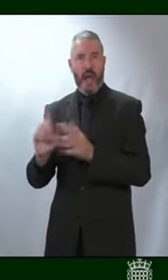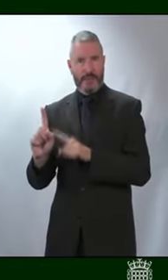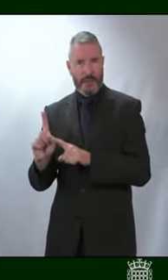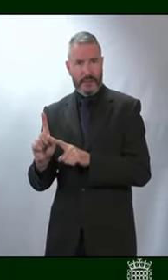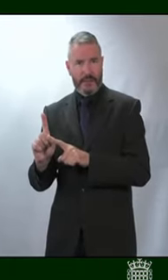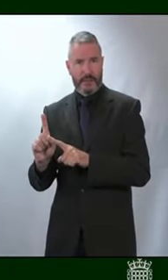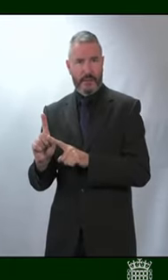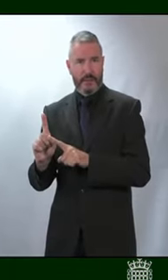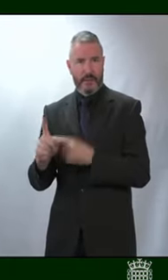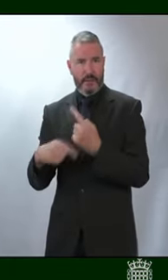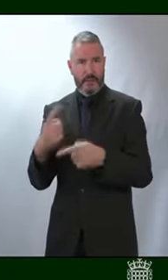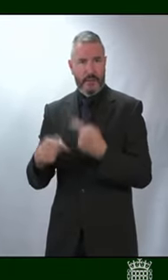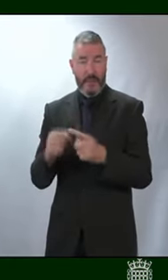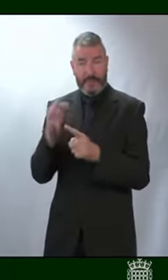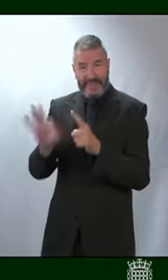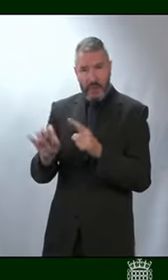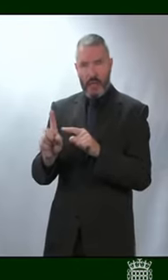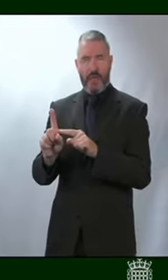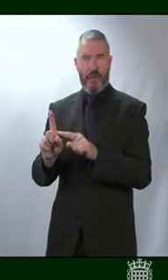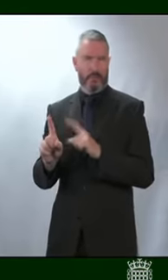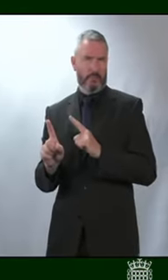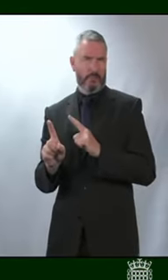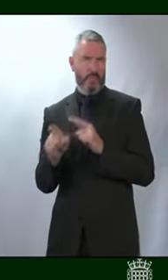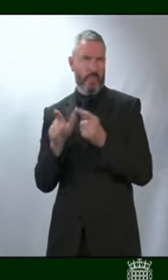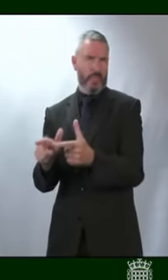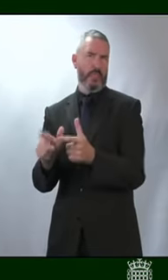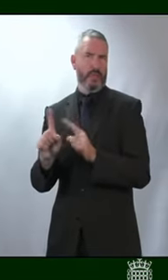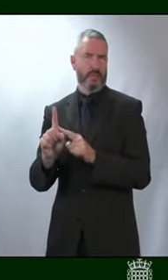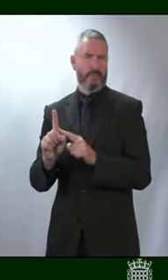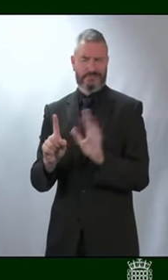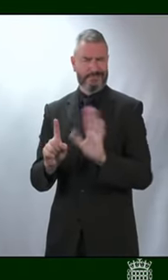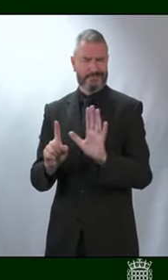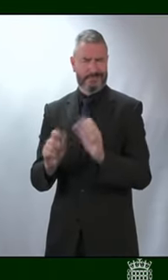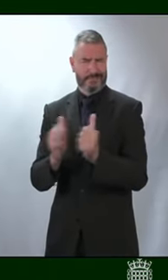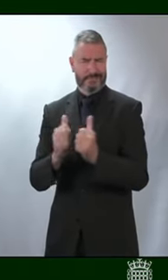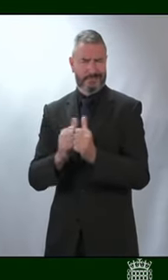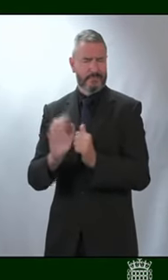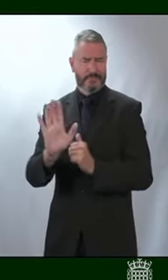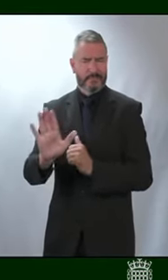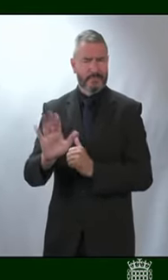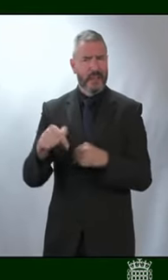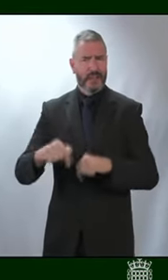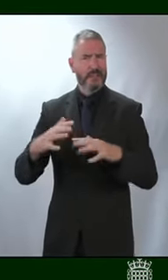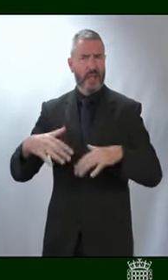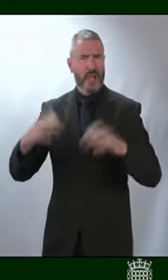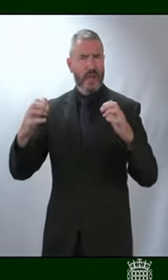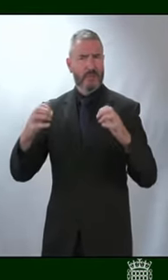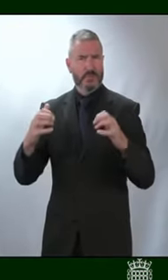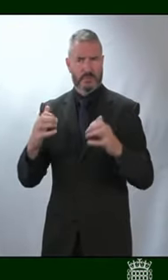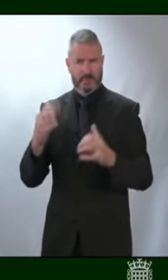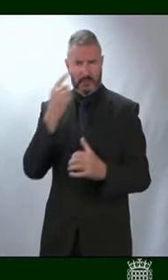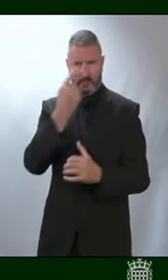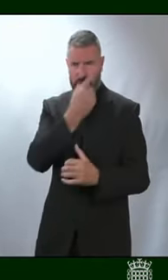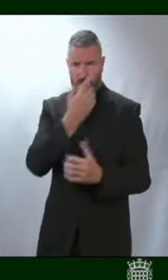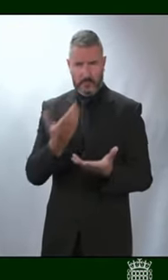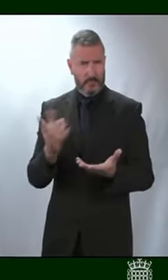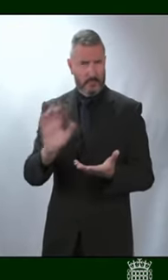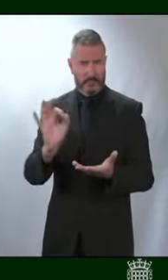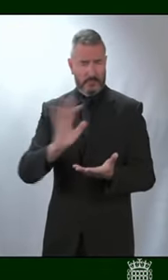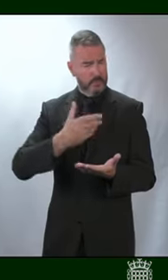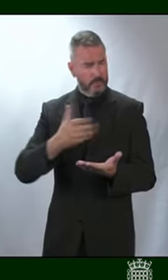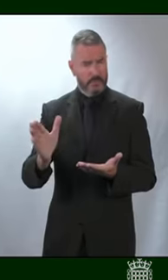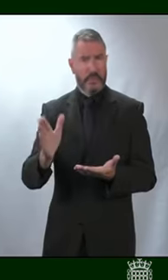Dido Harding in particular are unseemly and unjustified. And I think